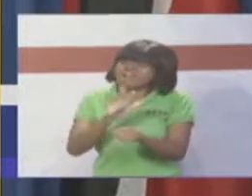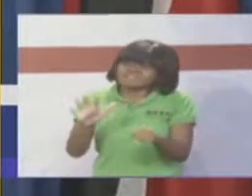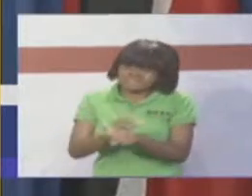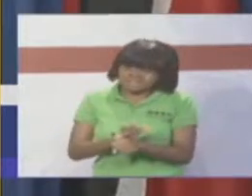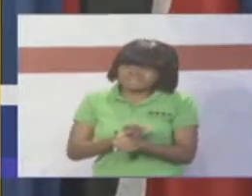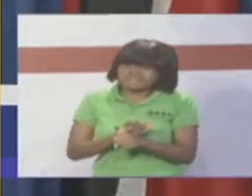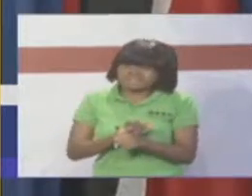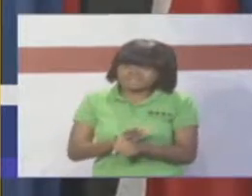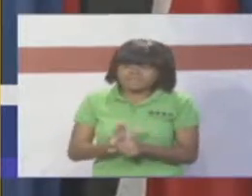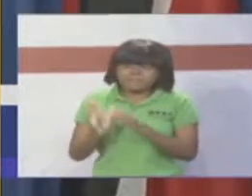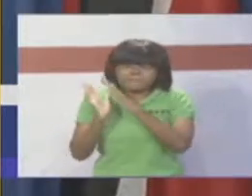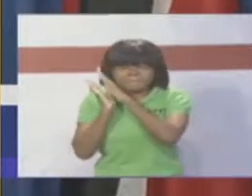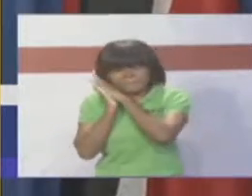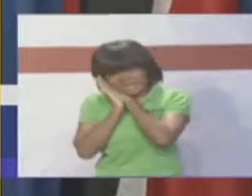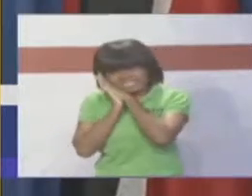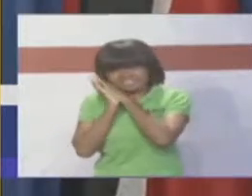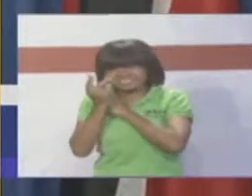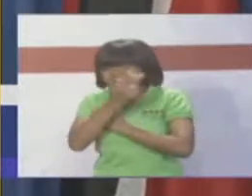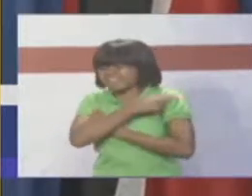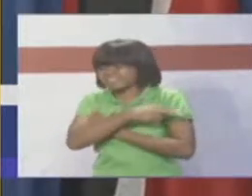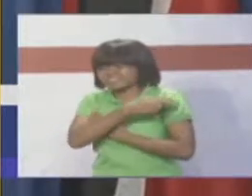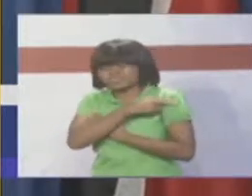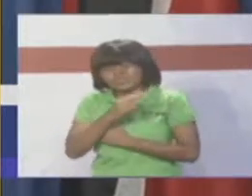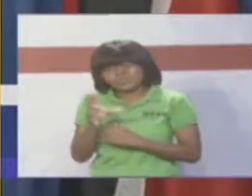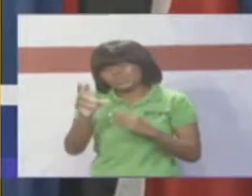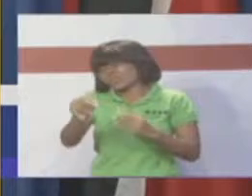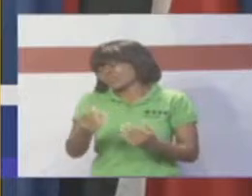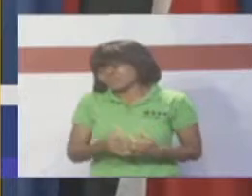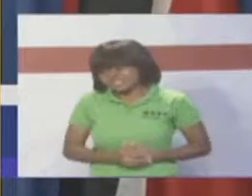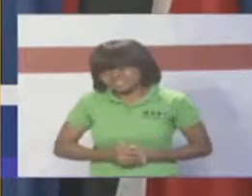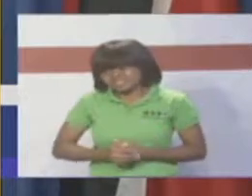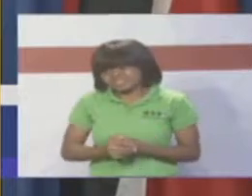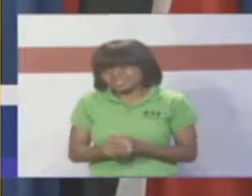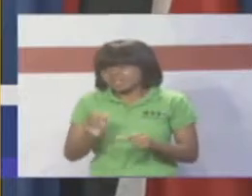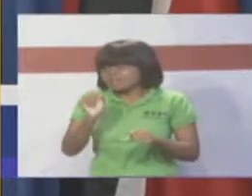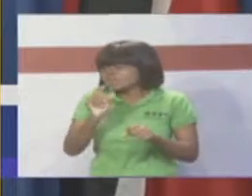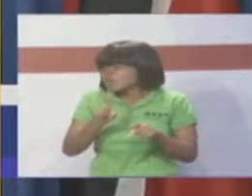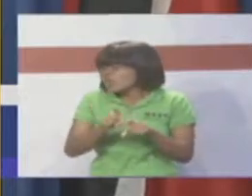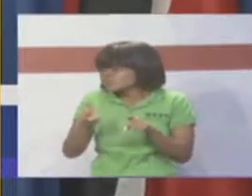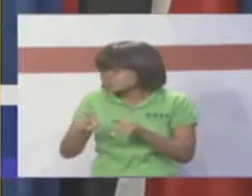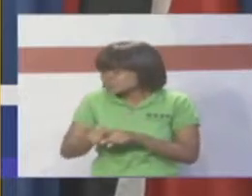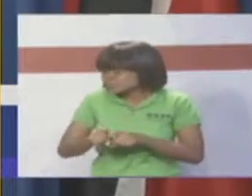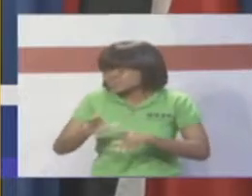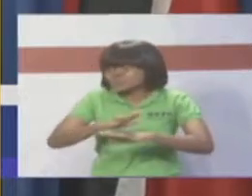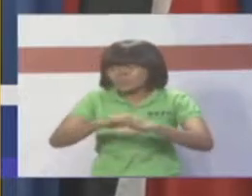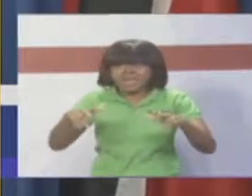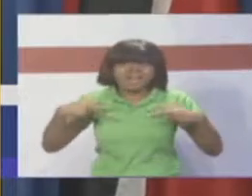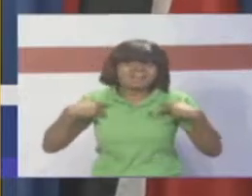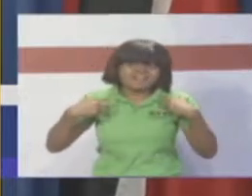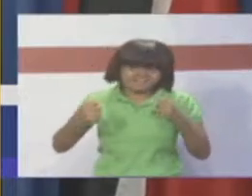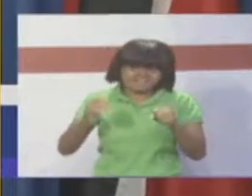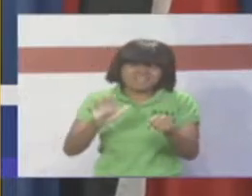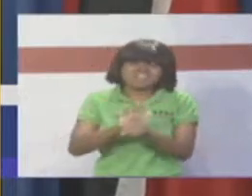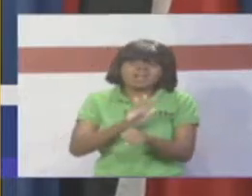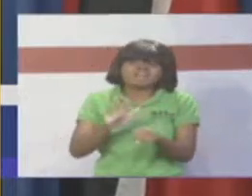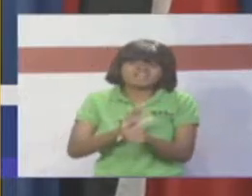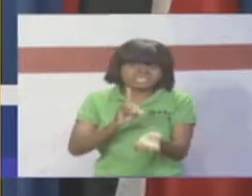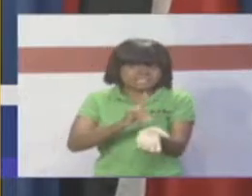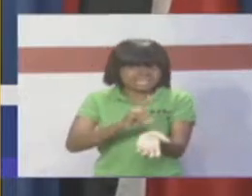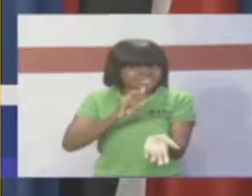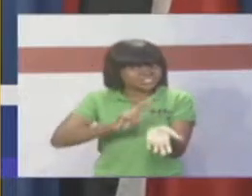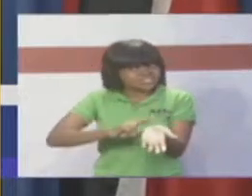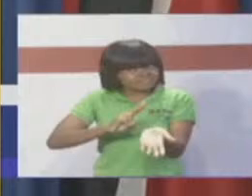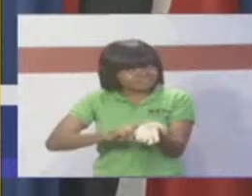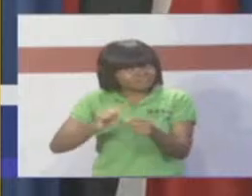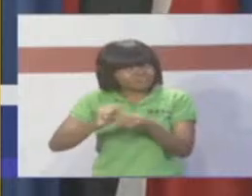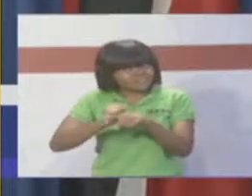a limited number of the trained healthcare professionals to deal with the population. I know it is being said